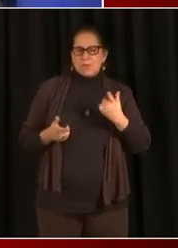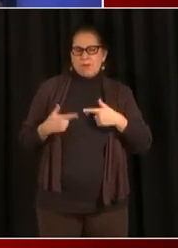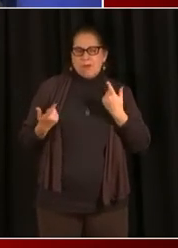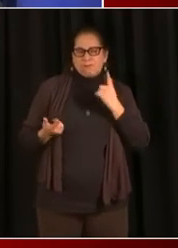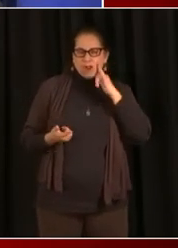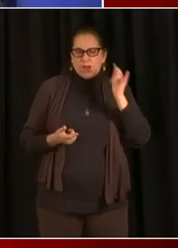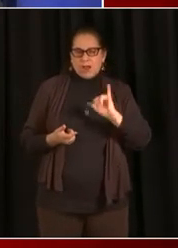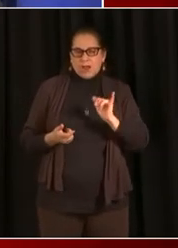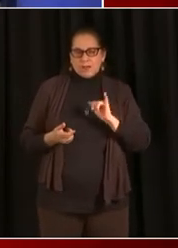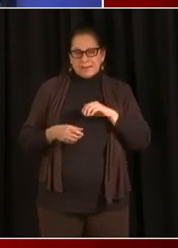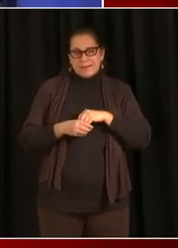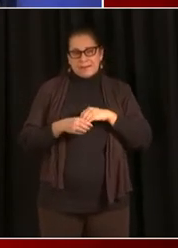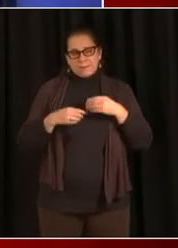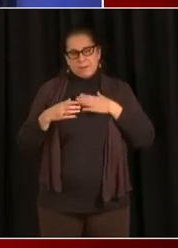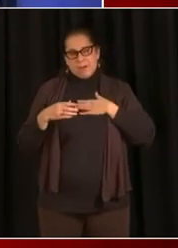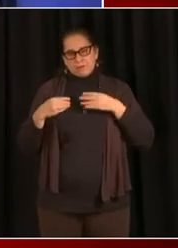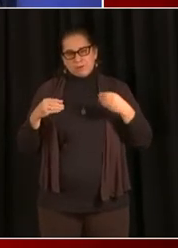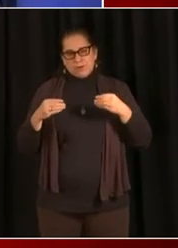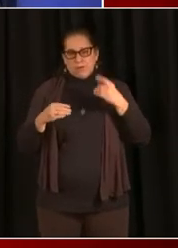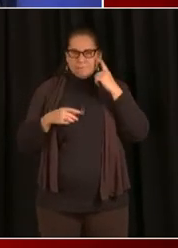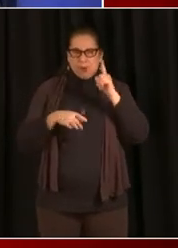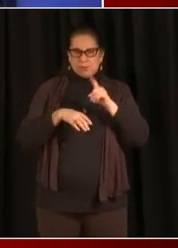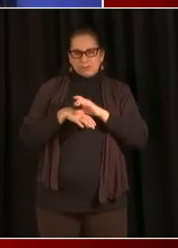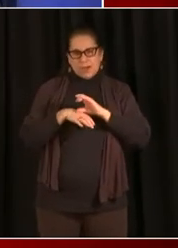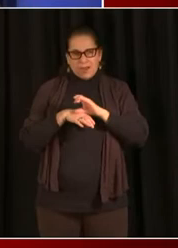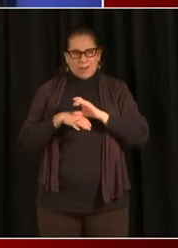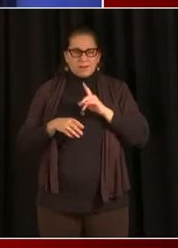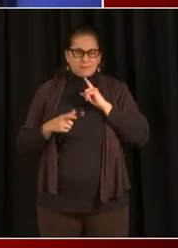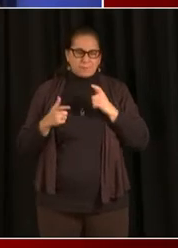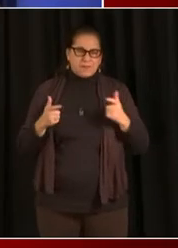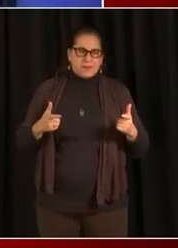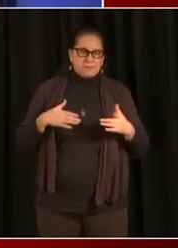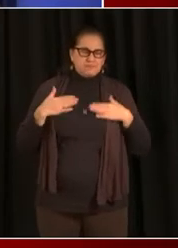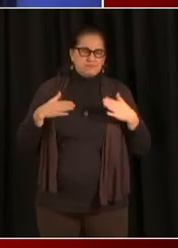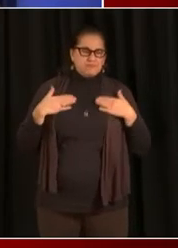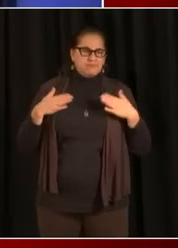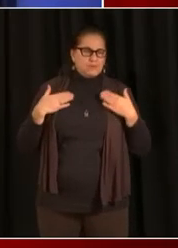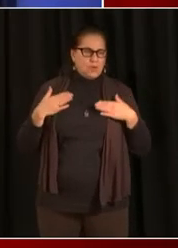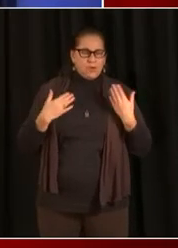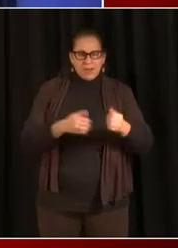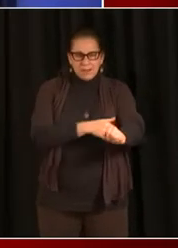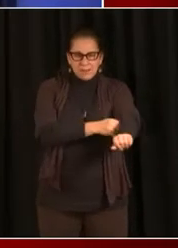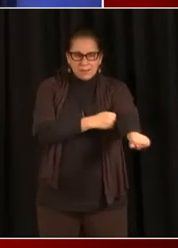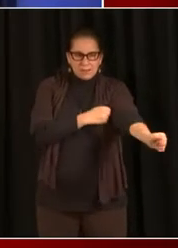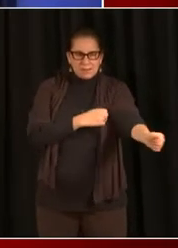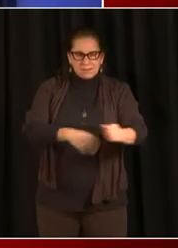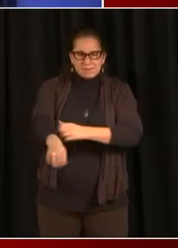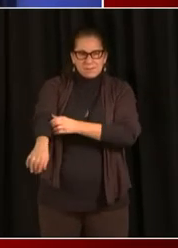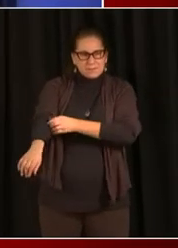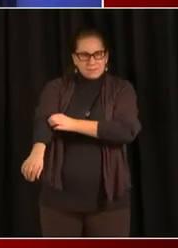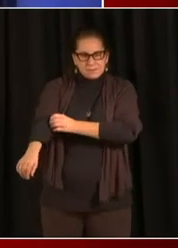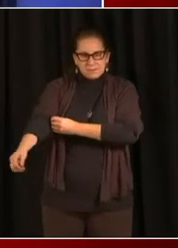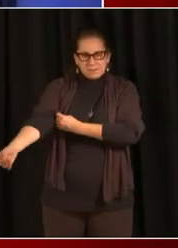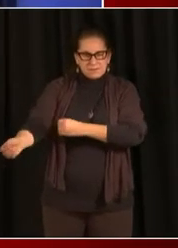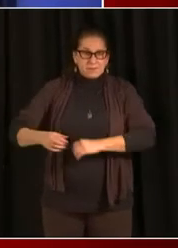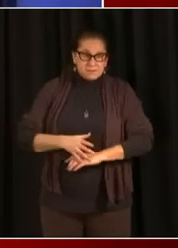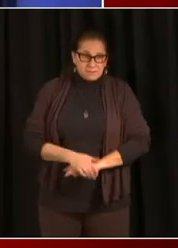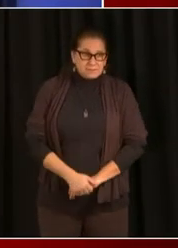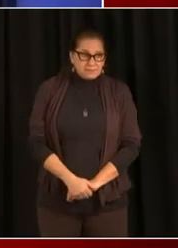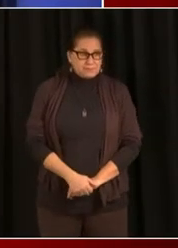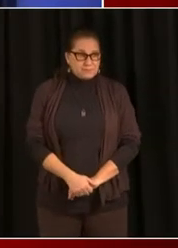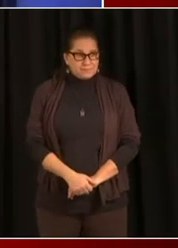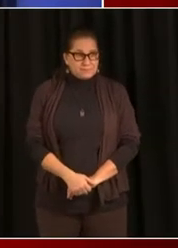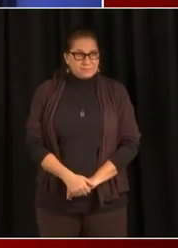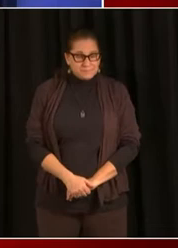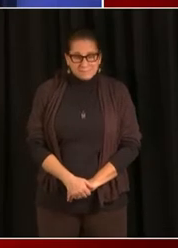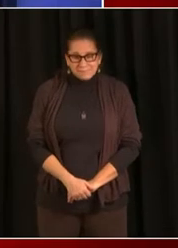feel joy to go to work, and something that I would like to say is